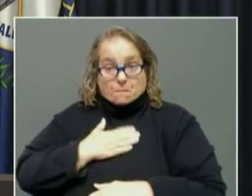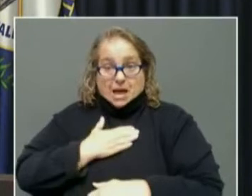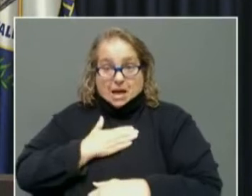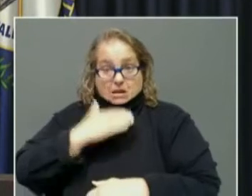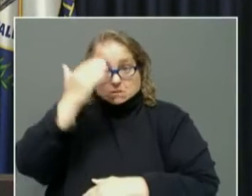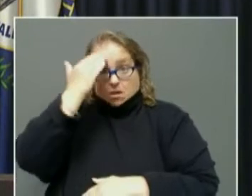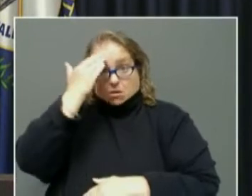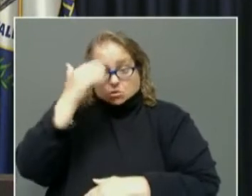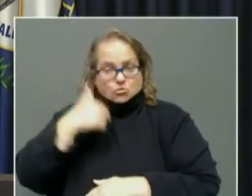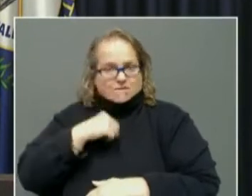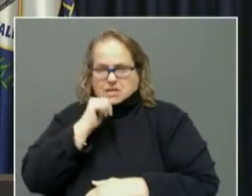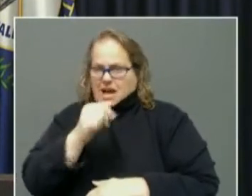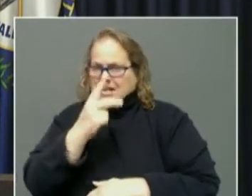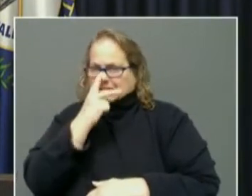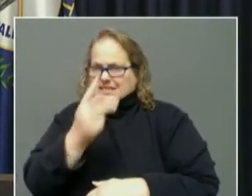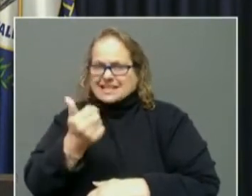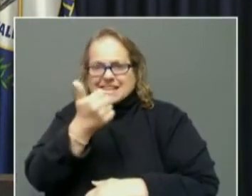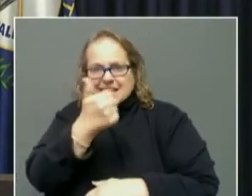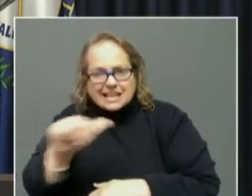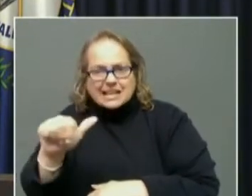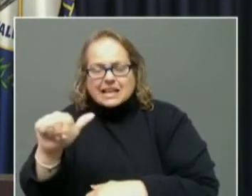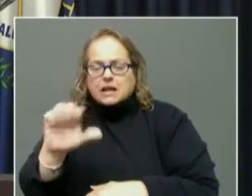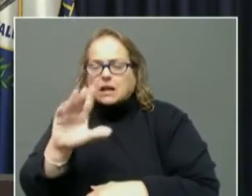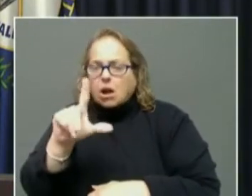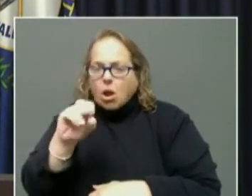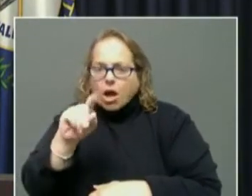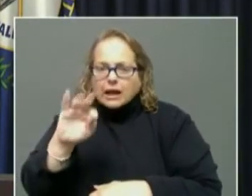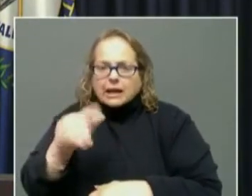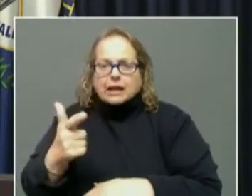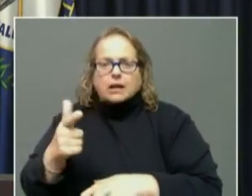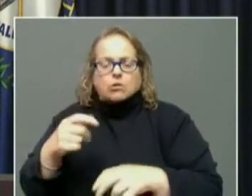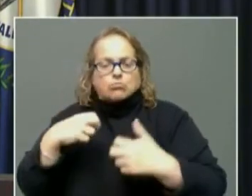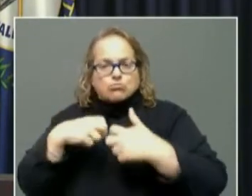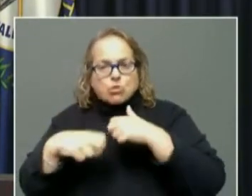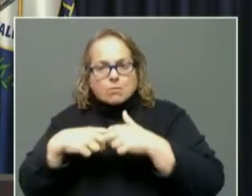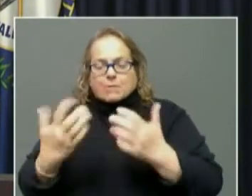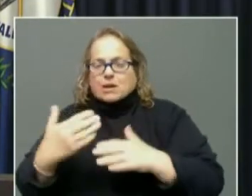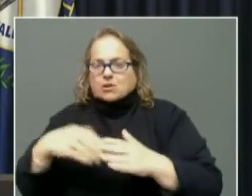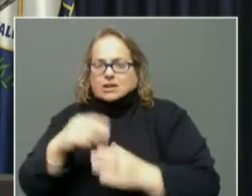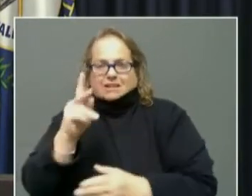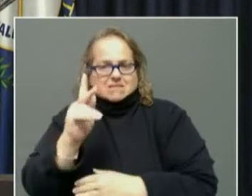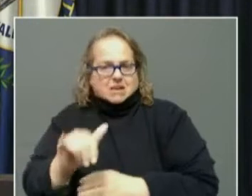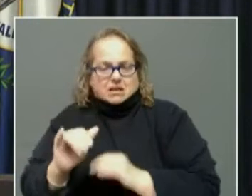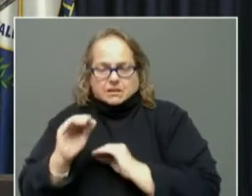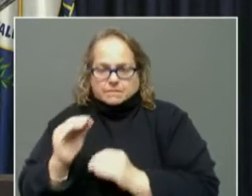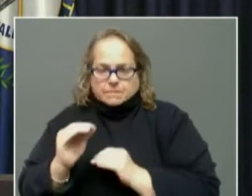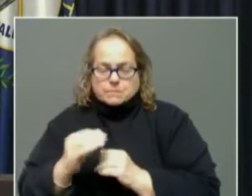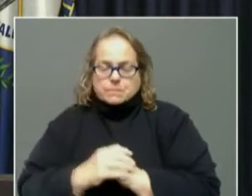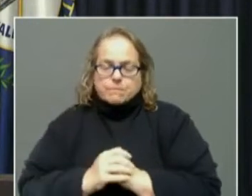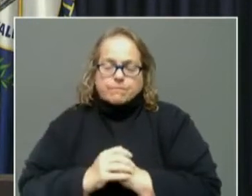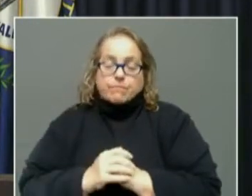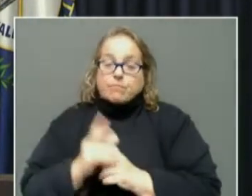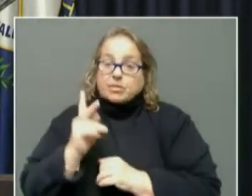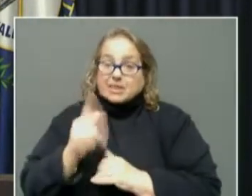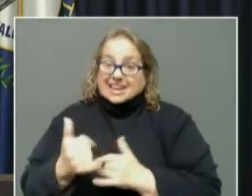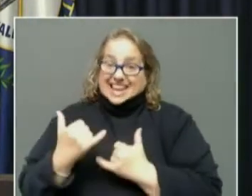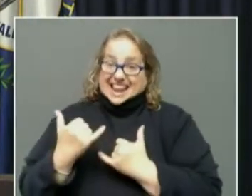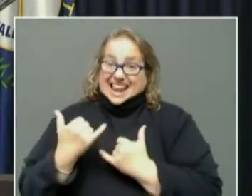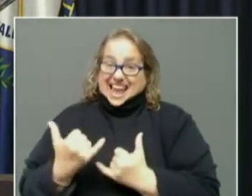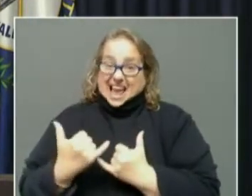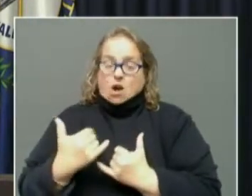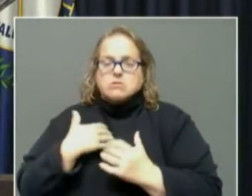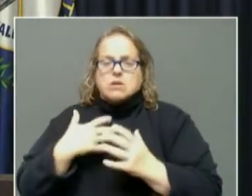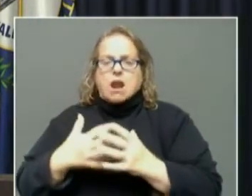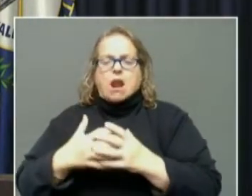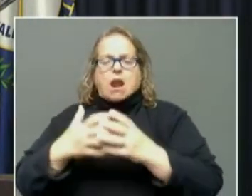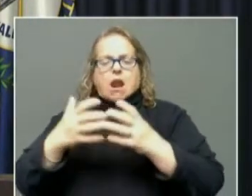effects like this clotting in Kentucky. Kentucky right now has lots of Pfizer